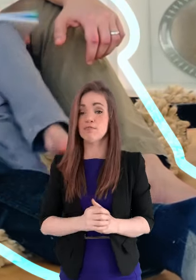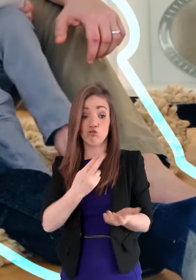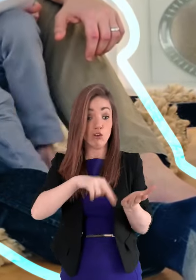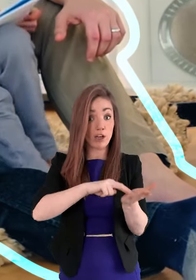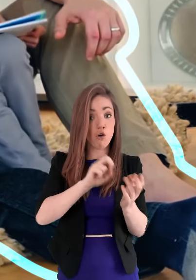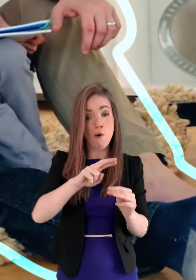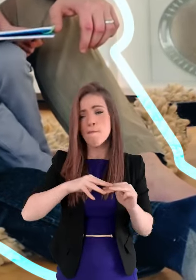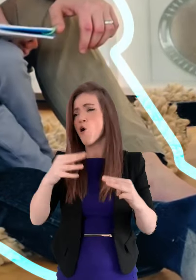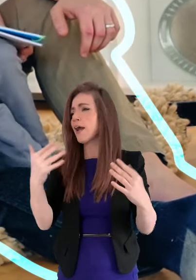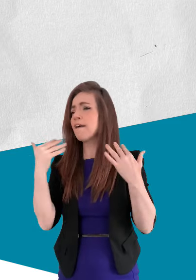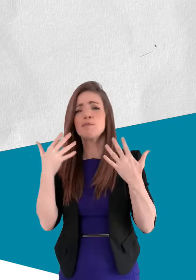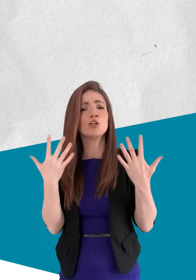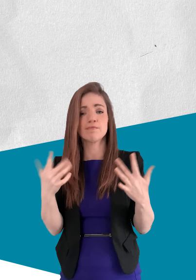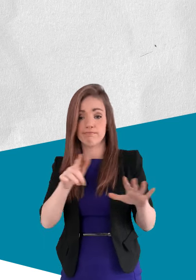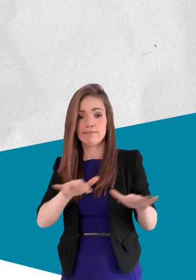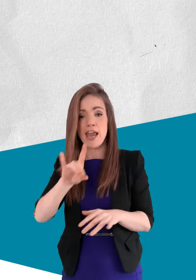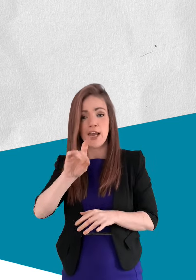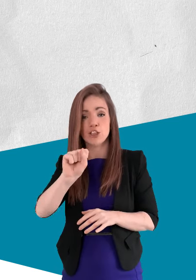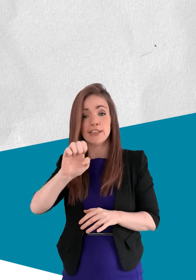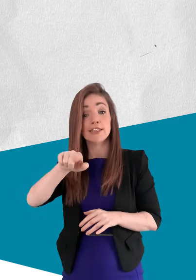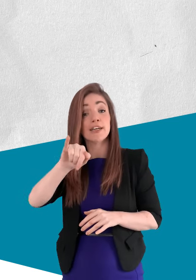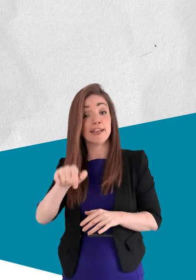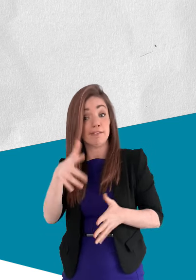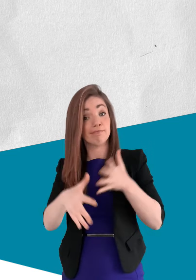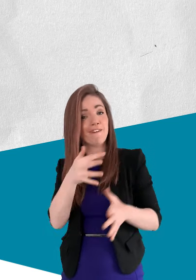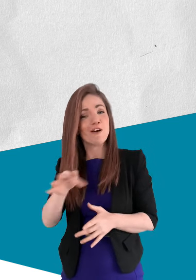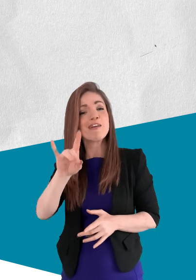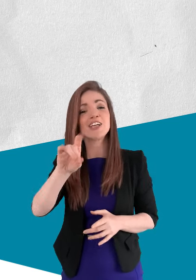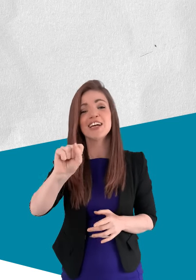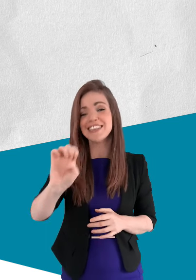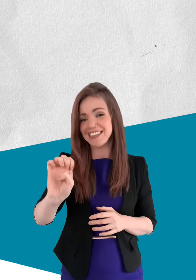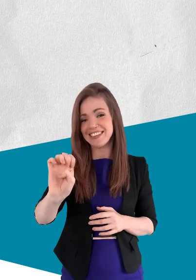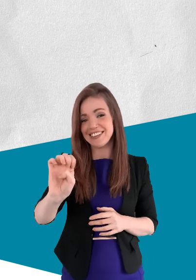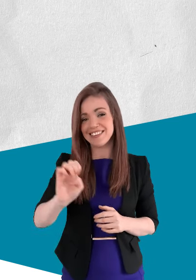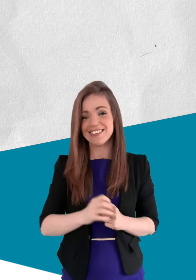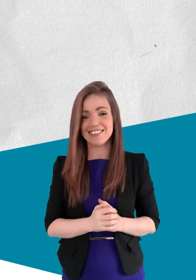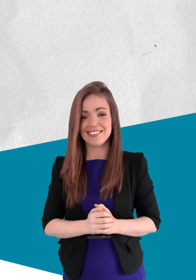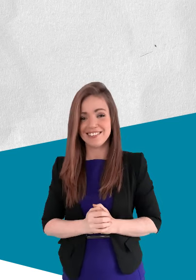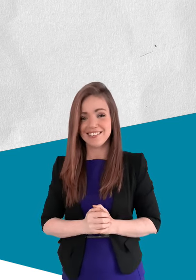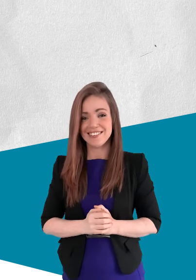To register or for information, visit hse.ie. From the HSE.